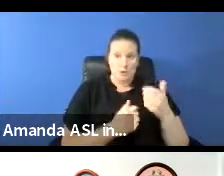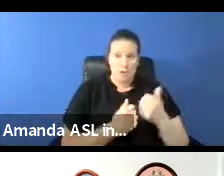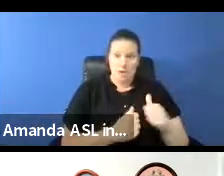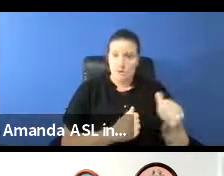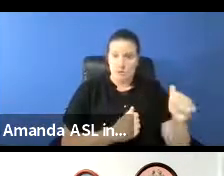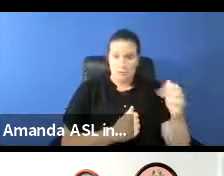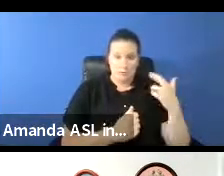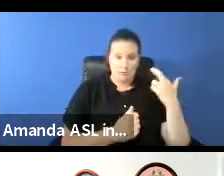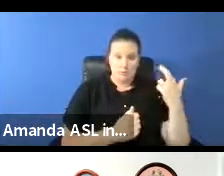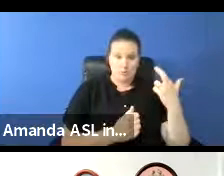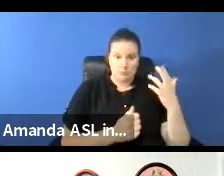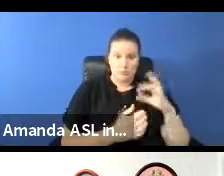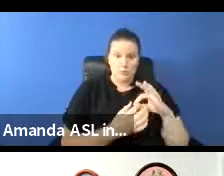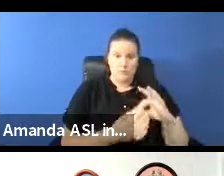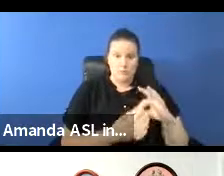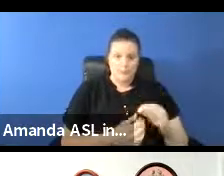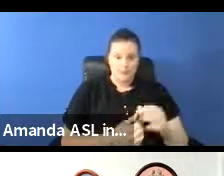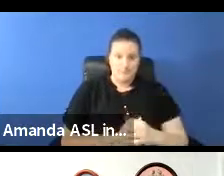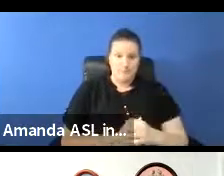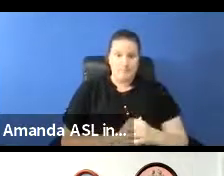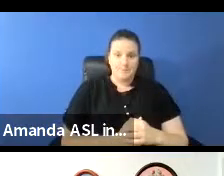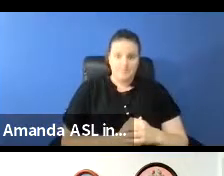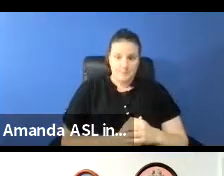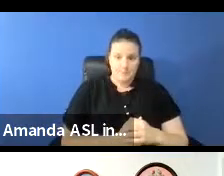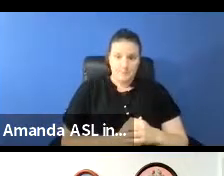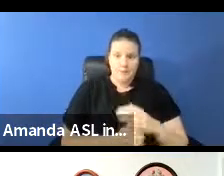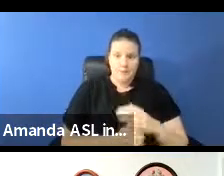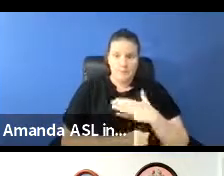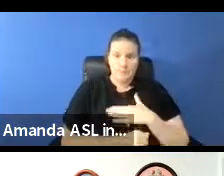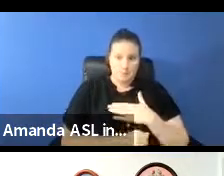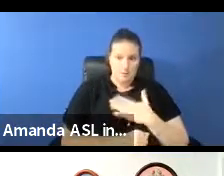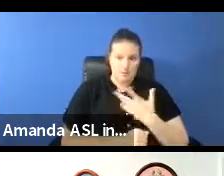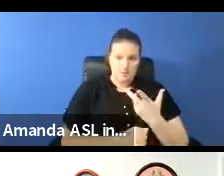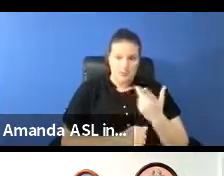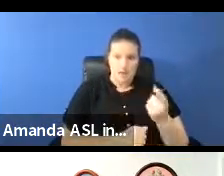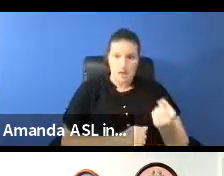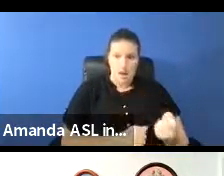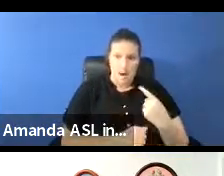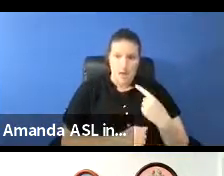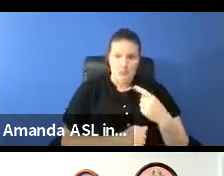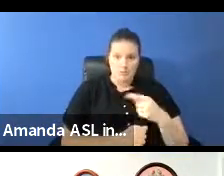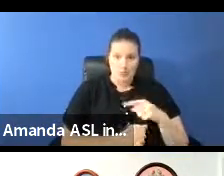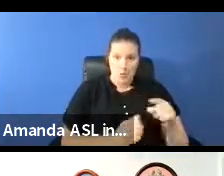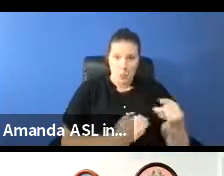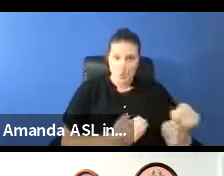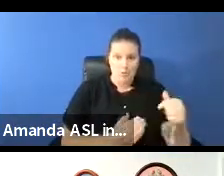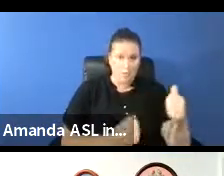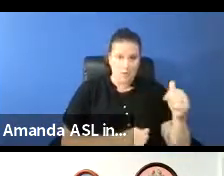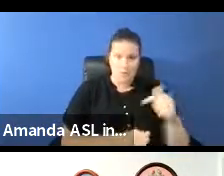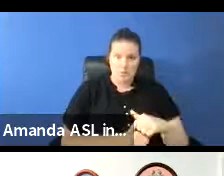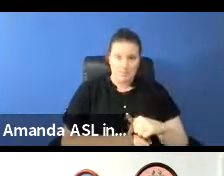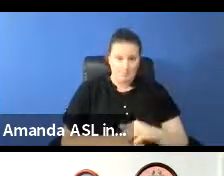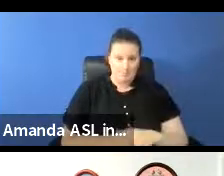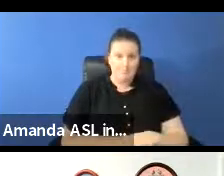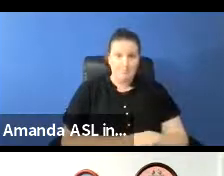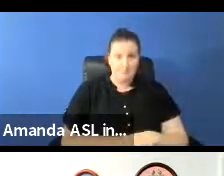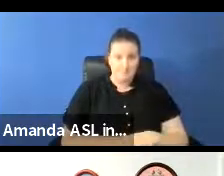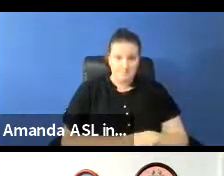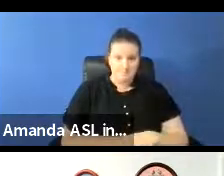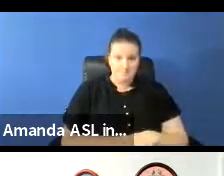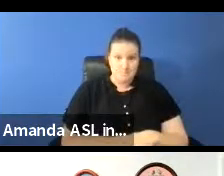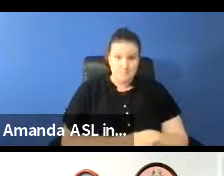doing, it's relevant. Please feel free to ask those questions at any time.